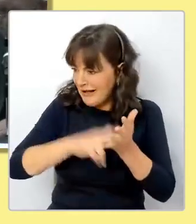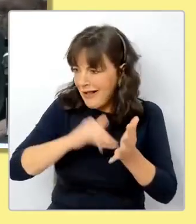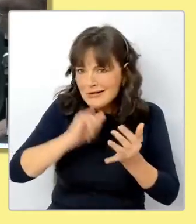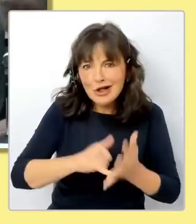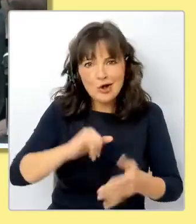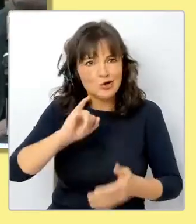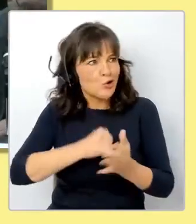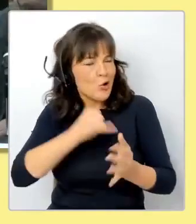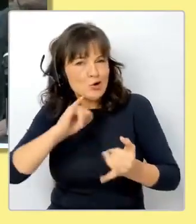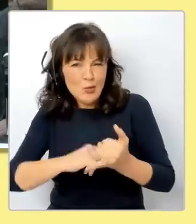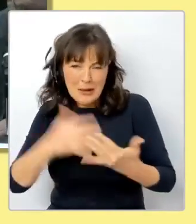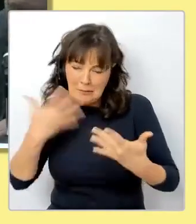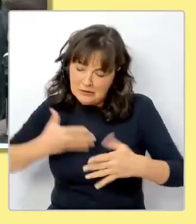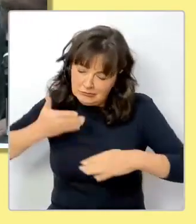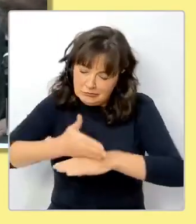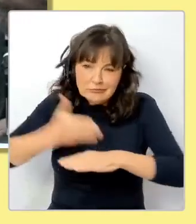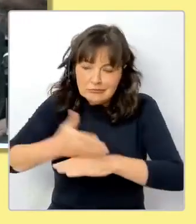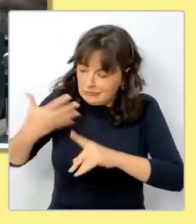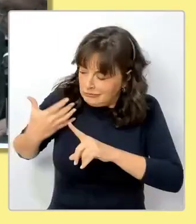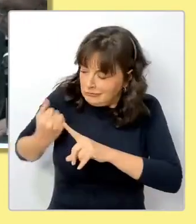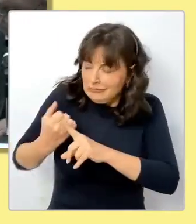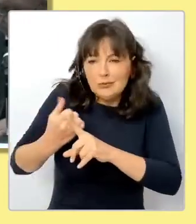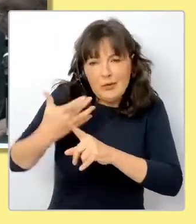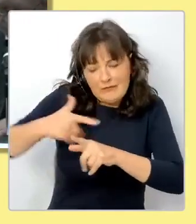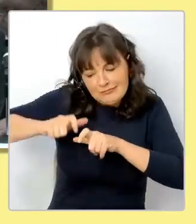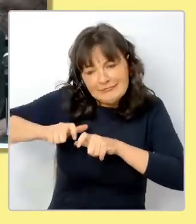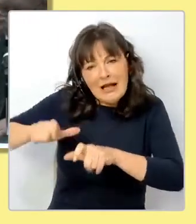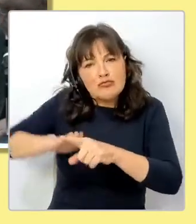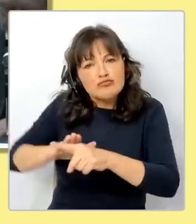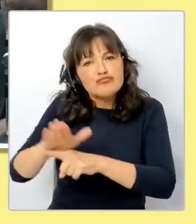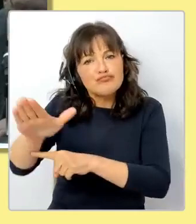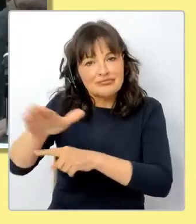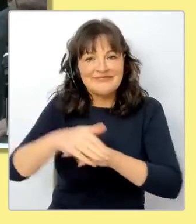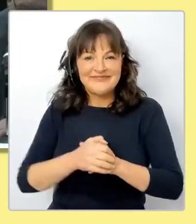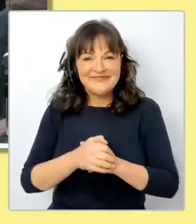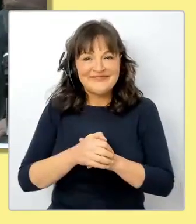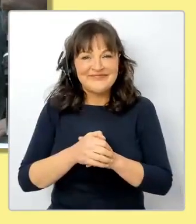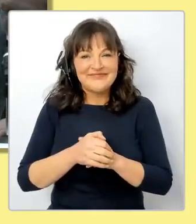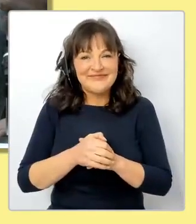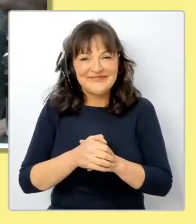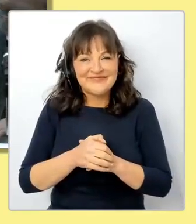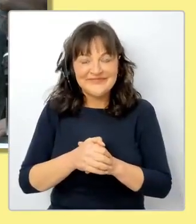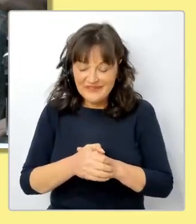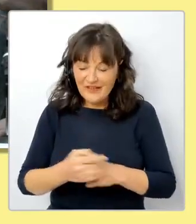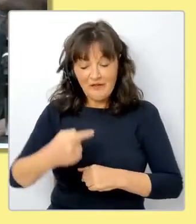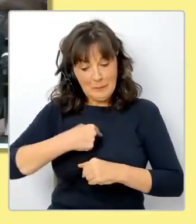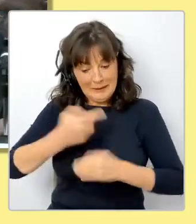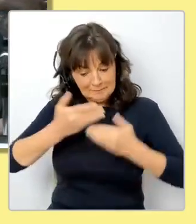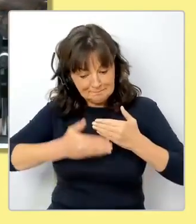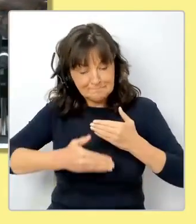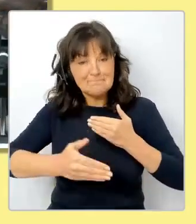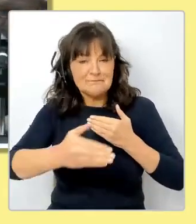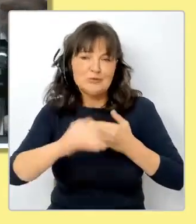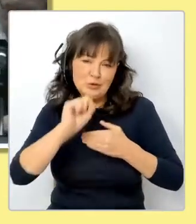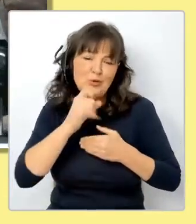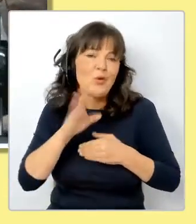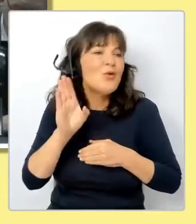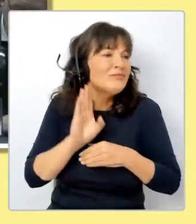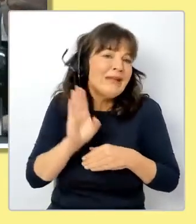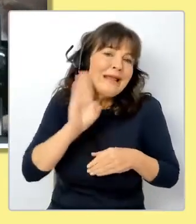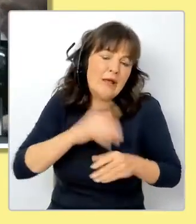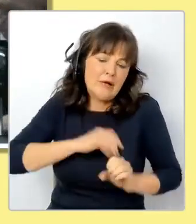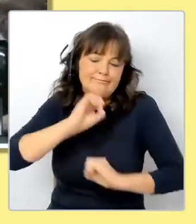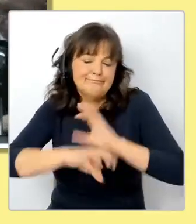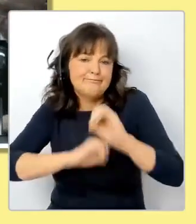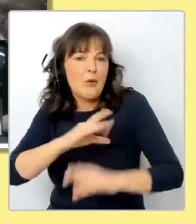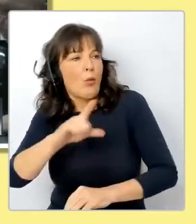have left us. For me, of course, you will hear all our pitches in the course of this afternoon. Why do I want to be the